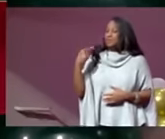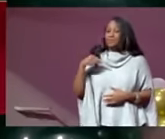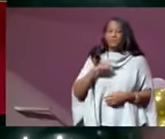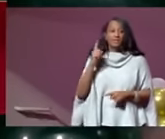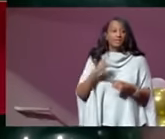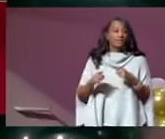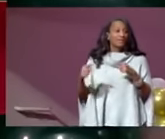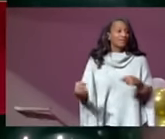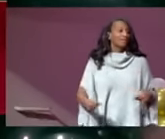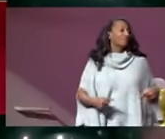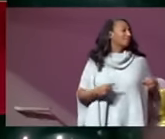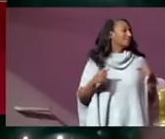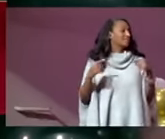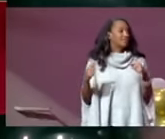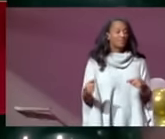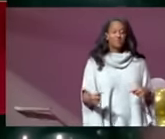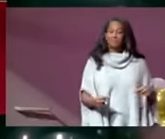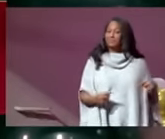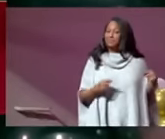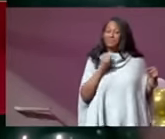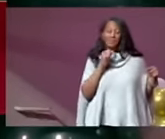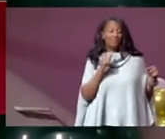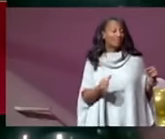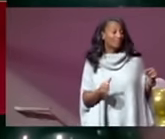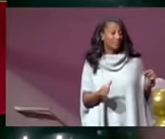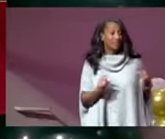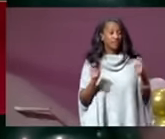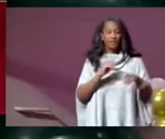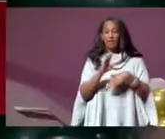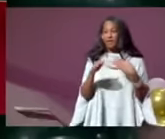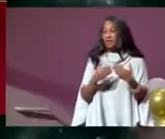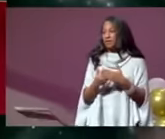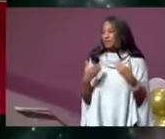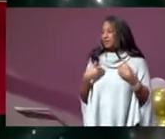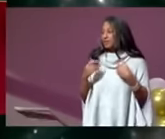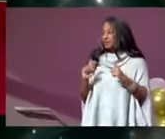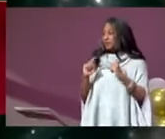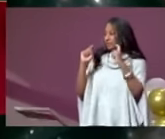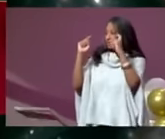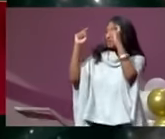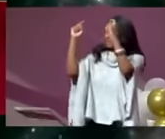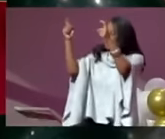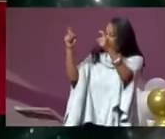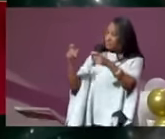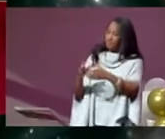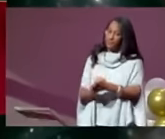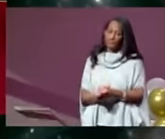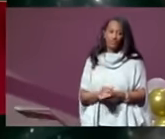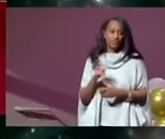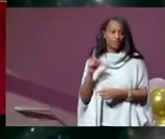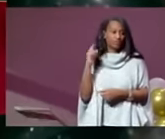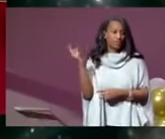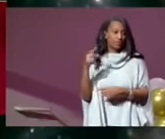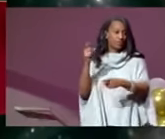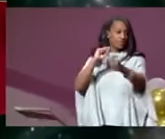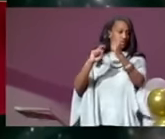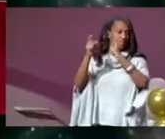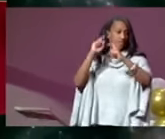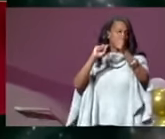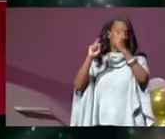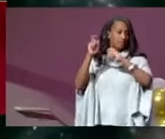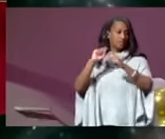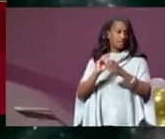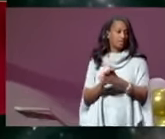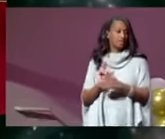struggle. We don't struggle. We dare not struggle to give all that we have back to you, because you did not think it robbery to give all that you had, your